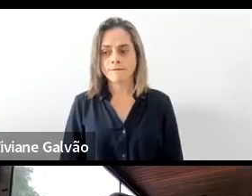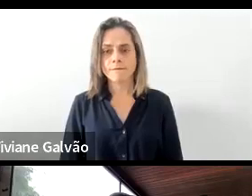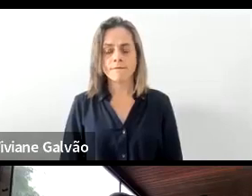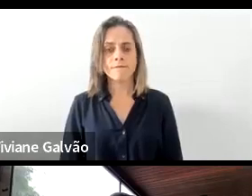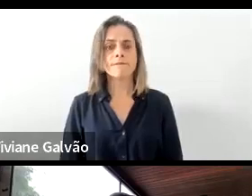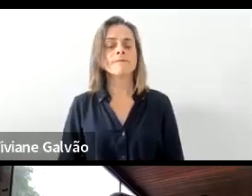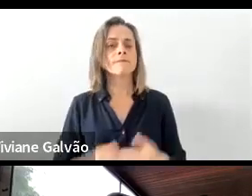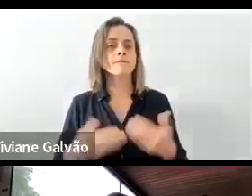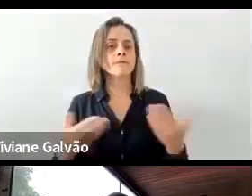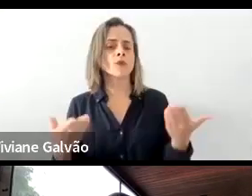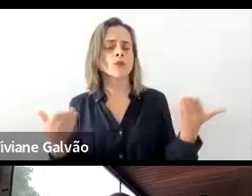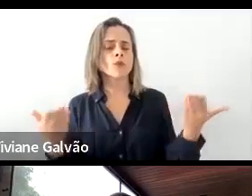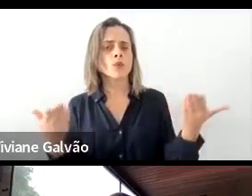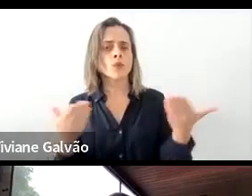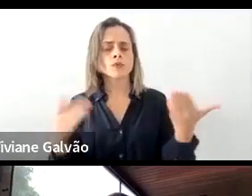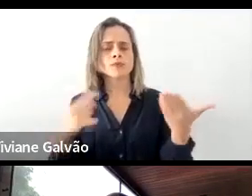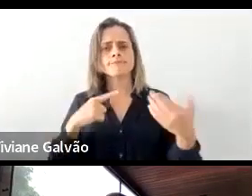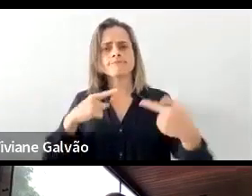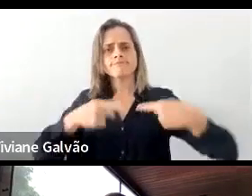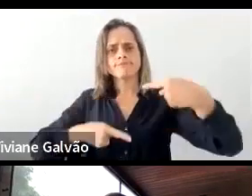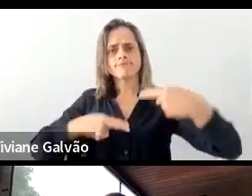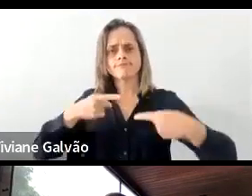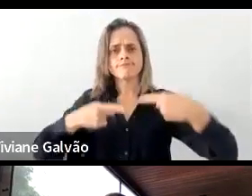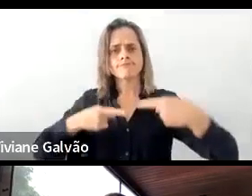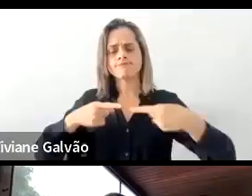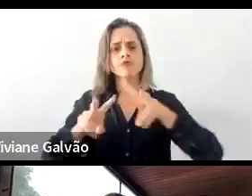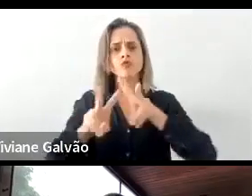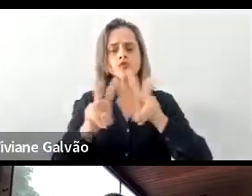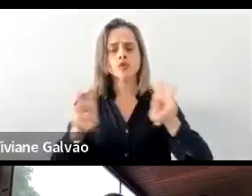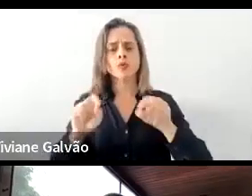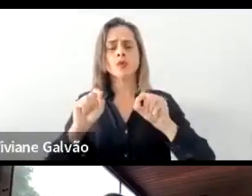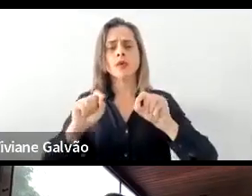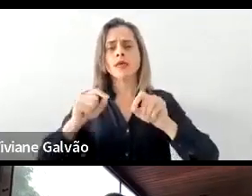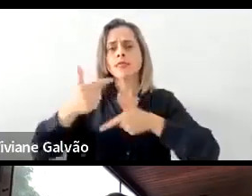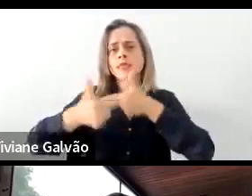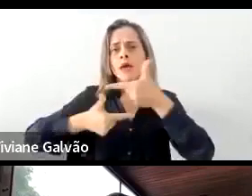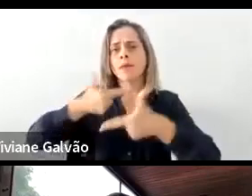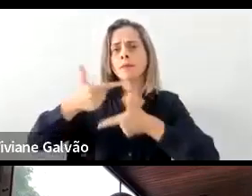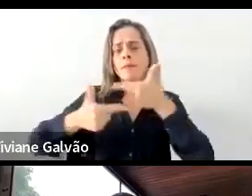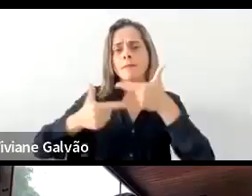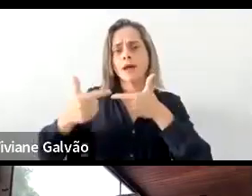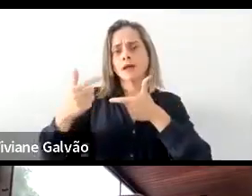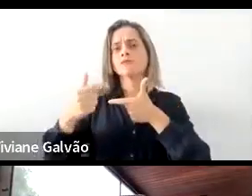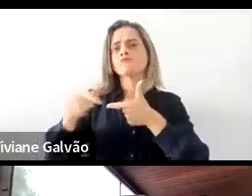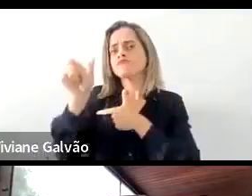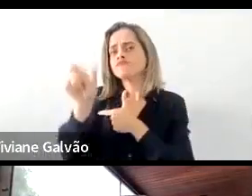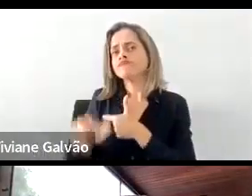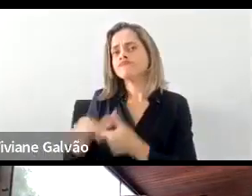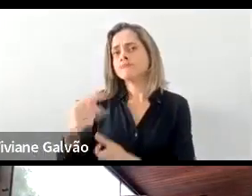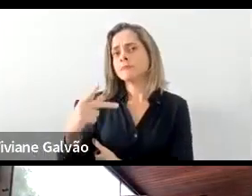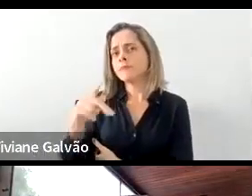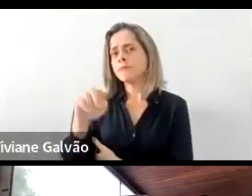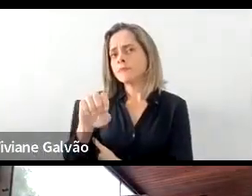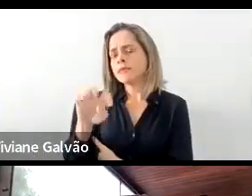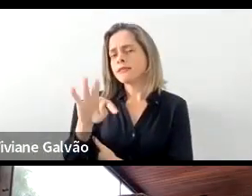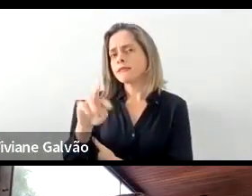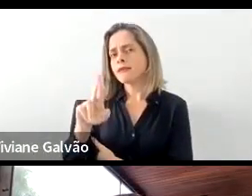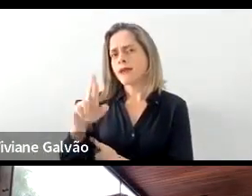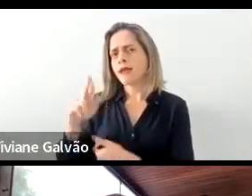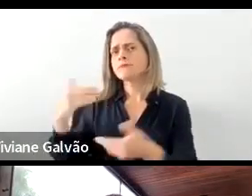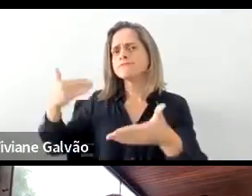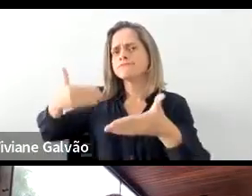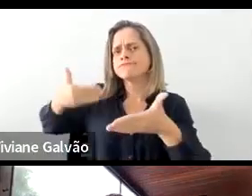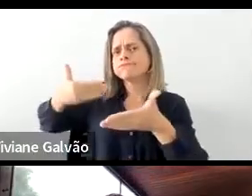2017. Peter is currently reader in language and communication, Department of Humanities